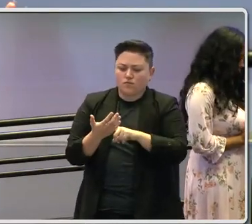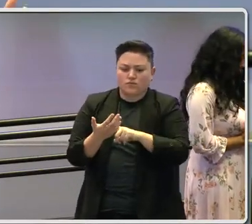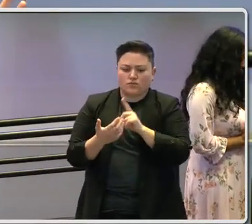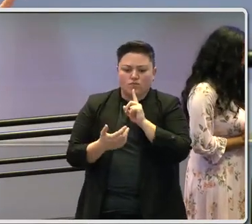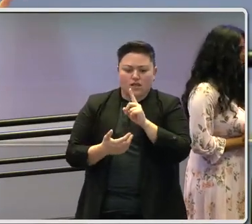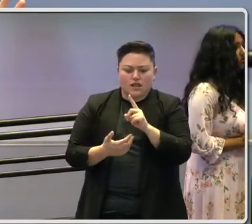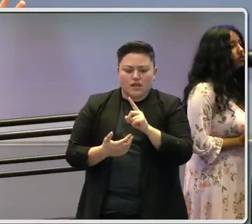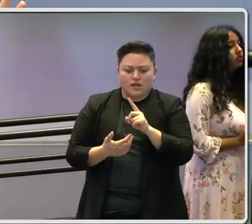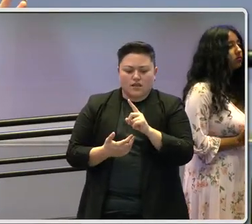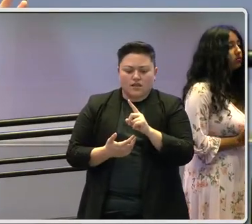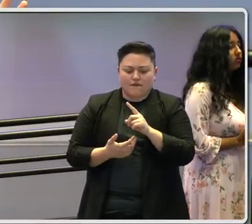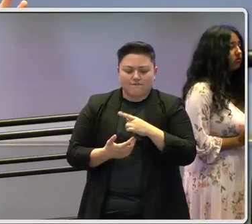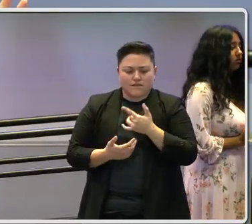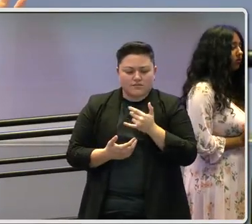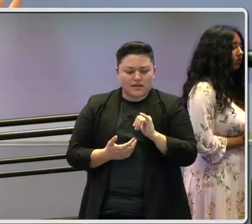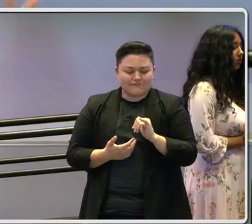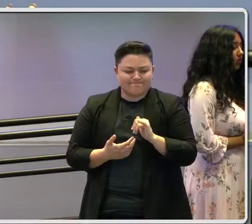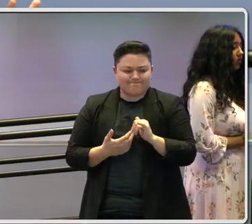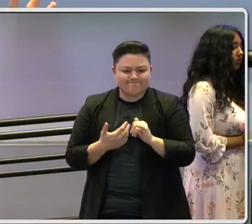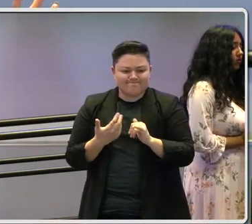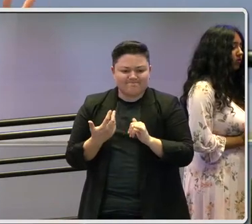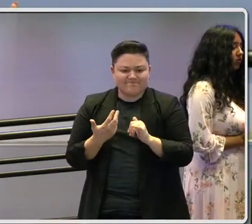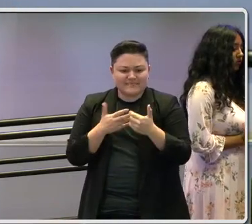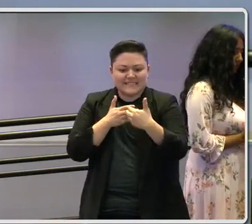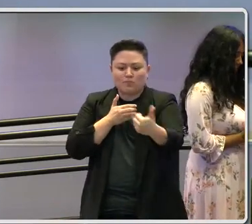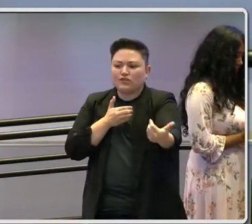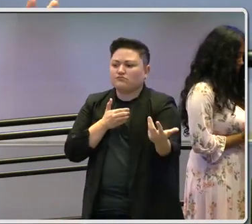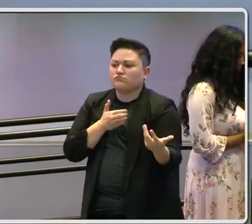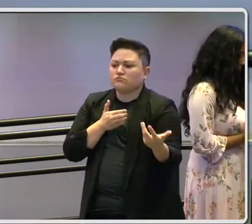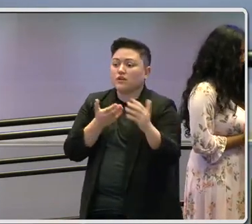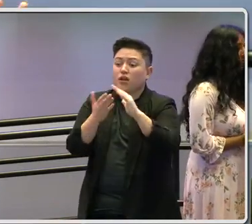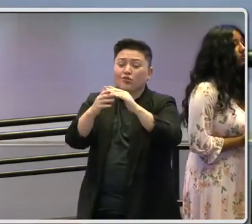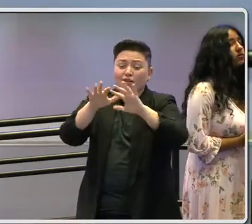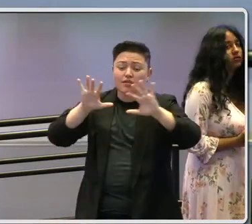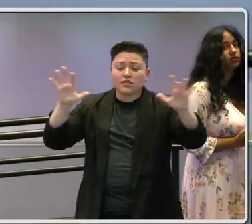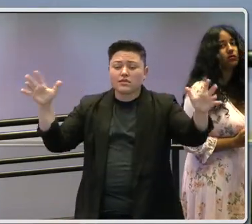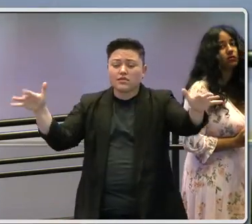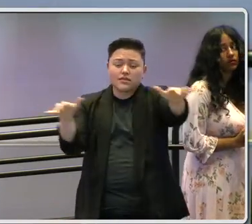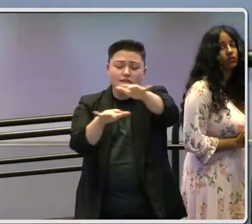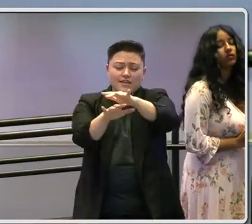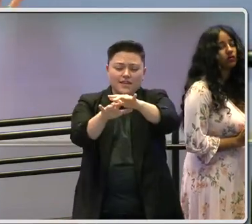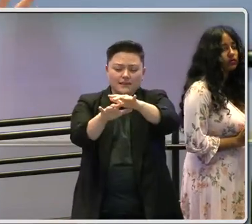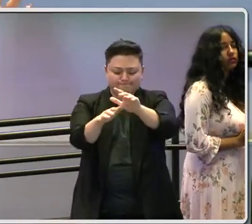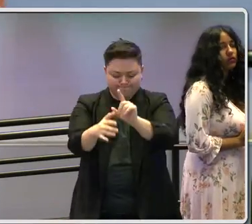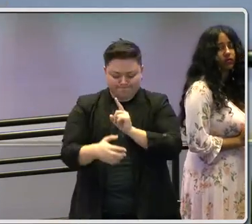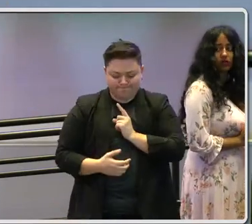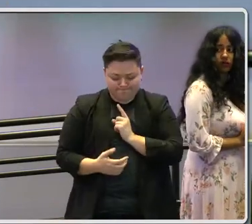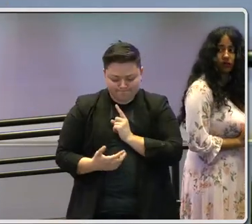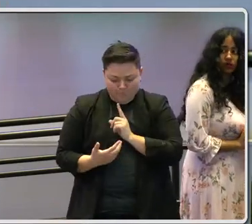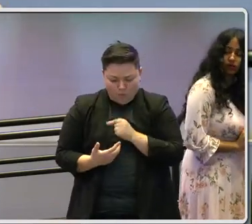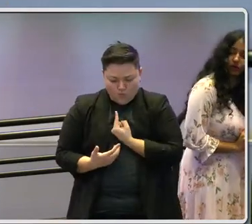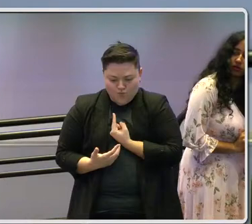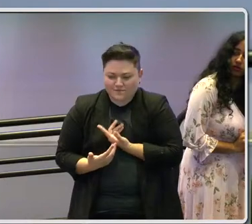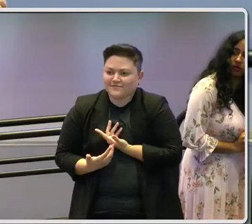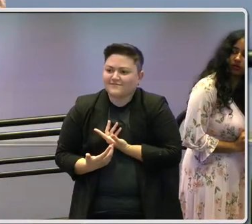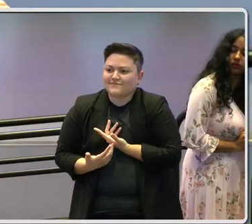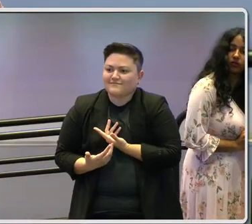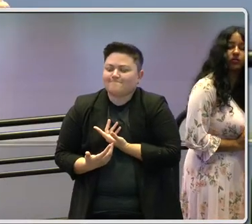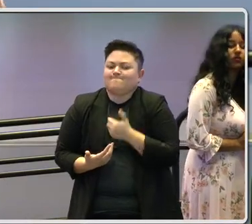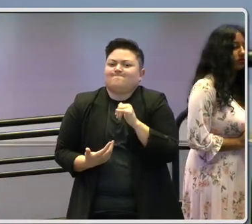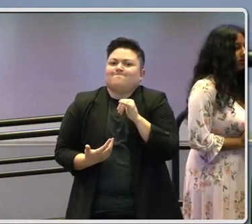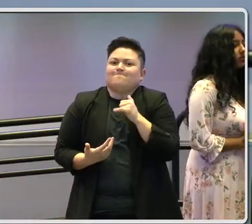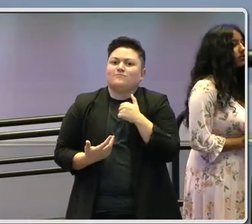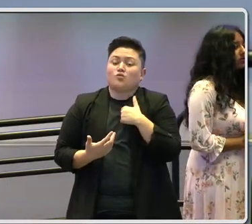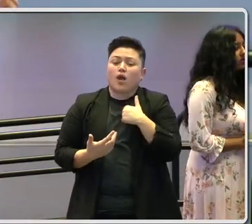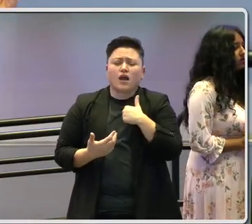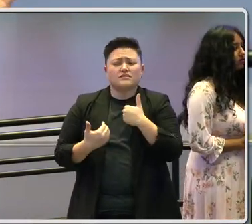felt very separate from the community in which I lived. And I learned at a very